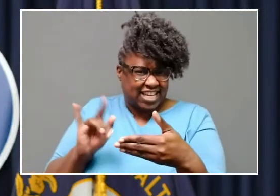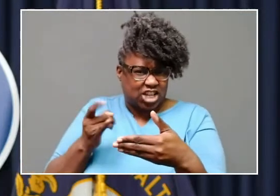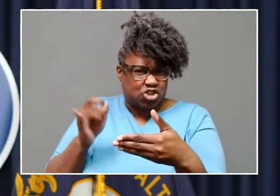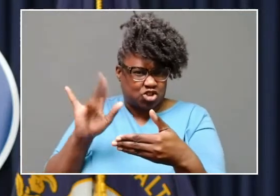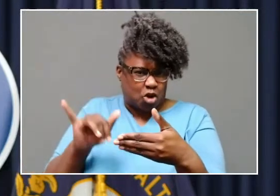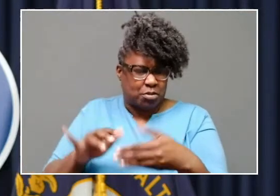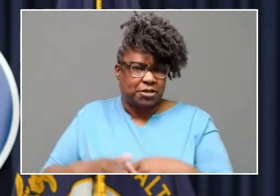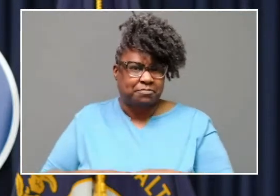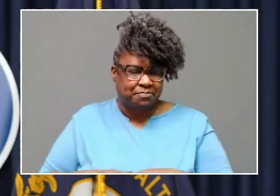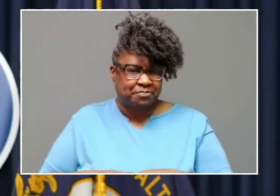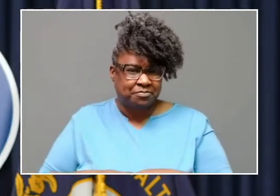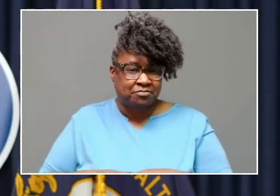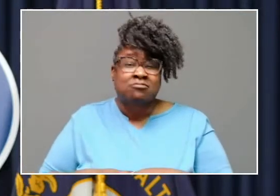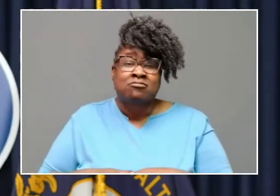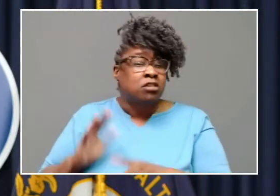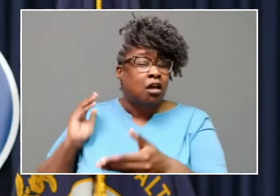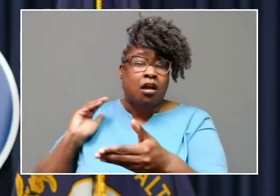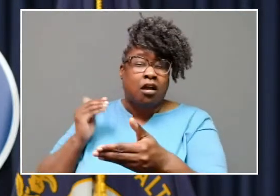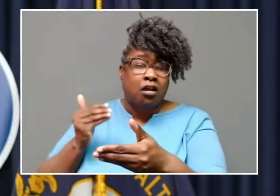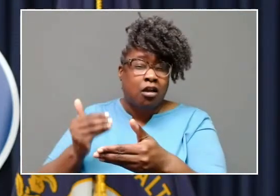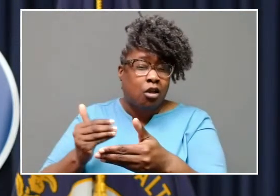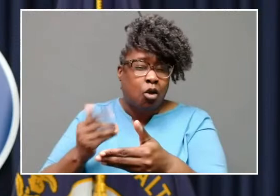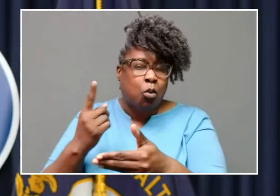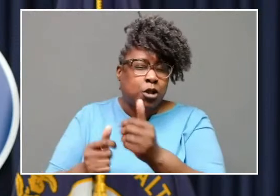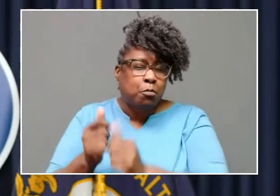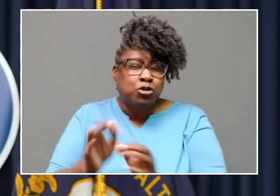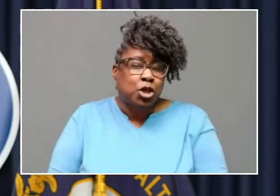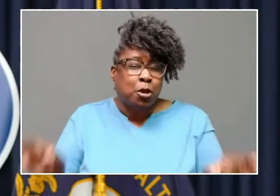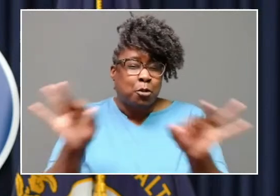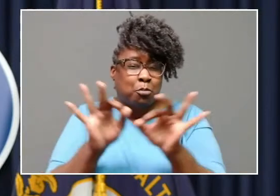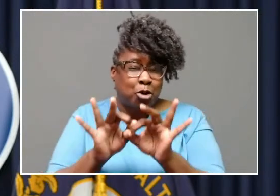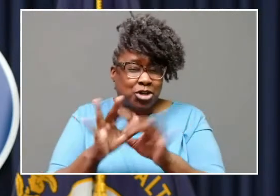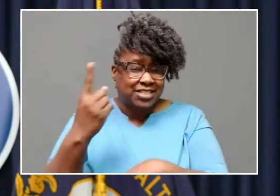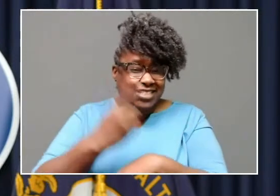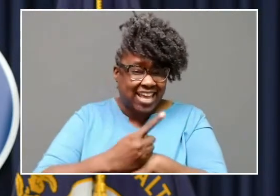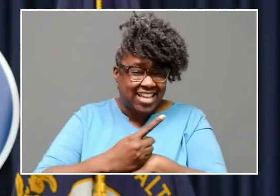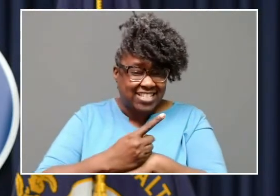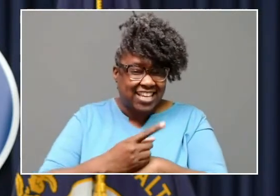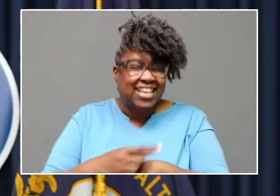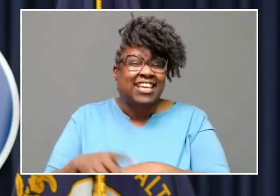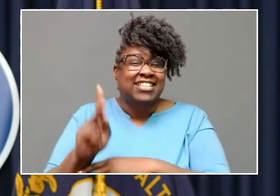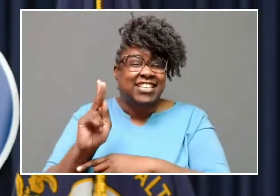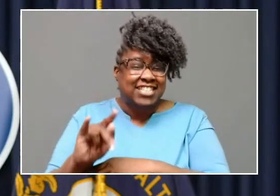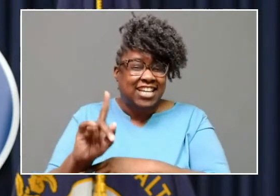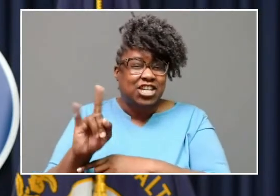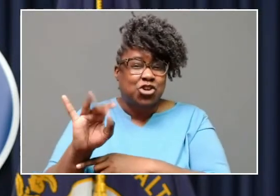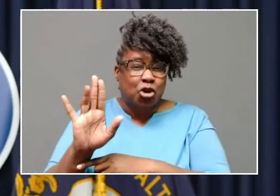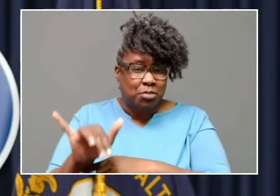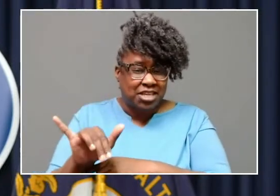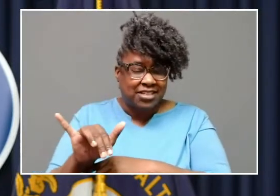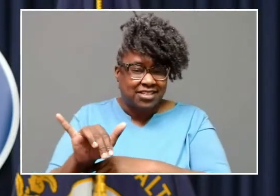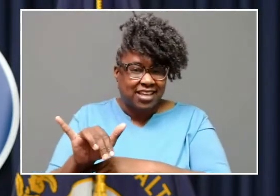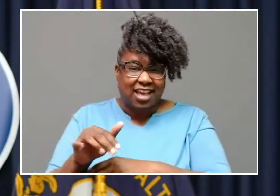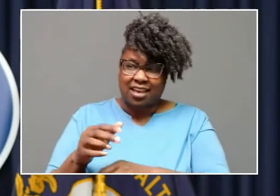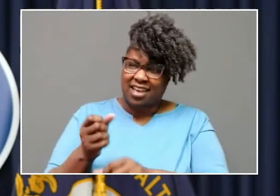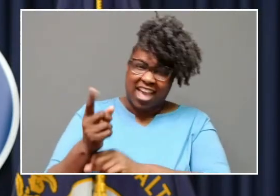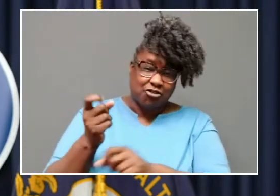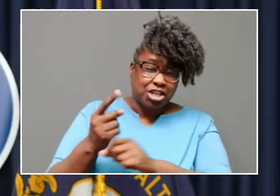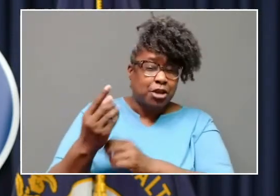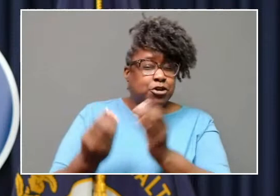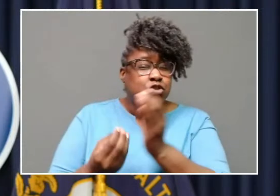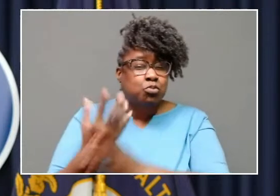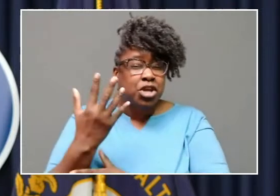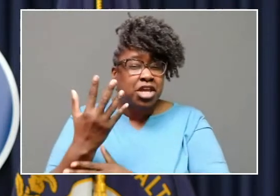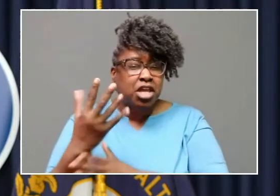one of the most important days of the year in the Commonwealth, the Kentucky Derby. Each springtime, the eyes of the world turn to Kentucky,